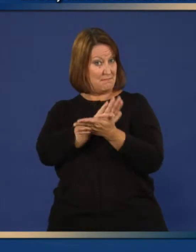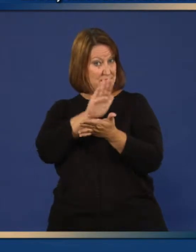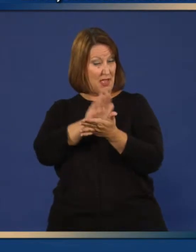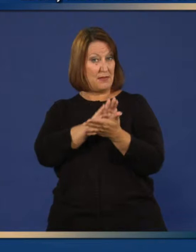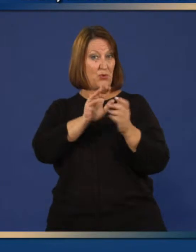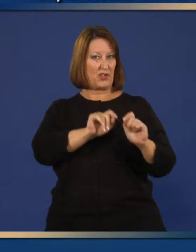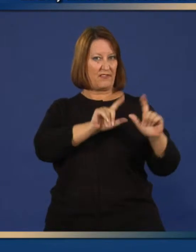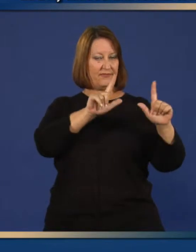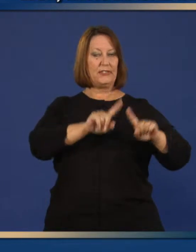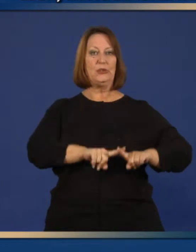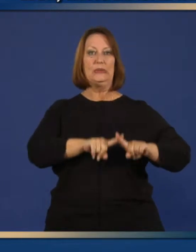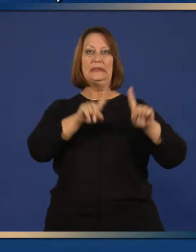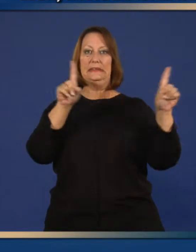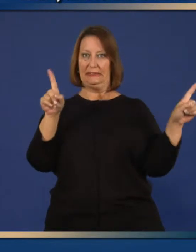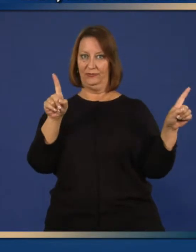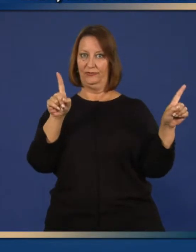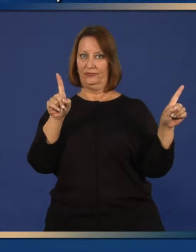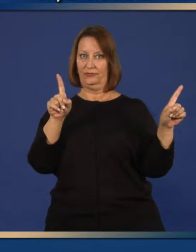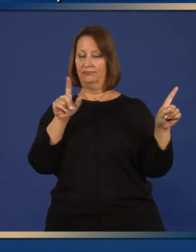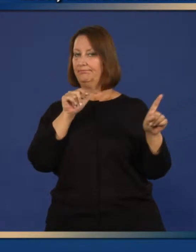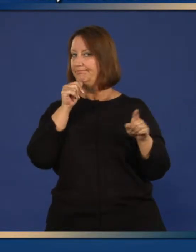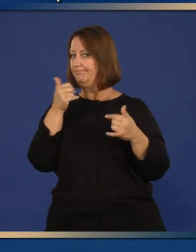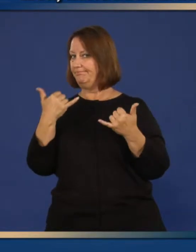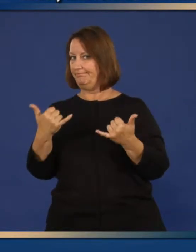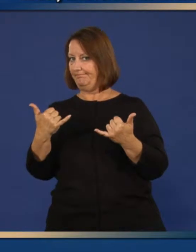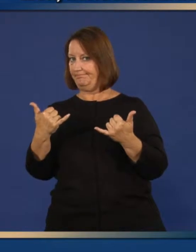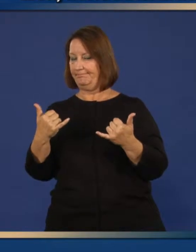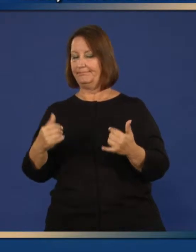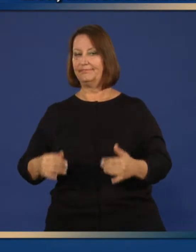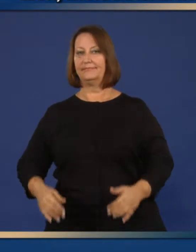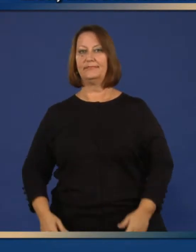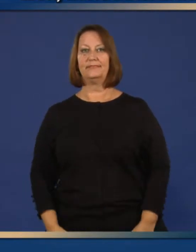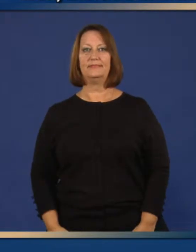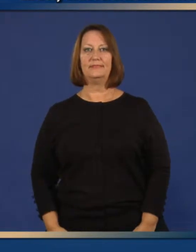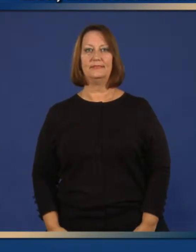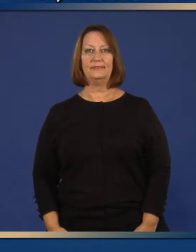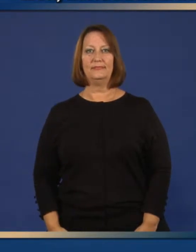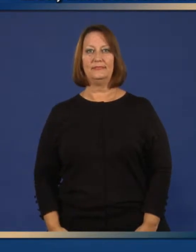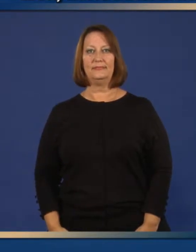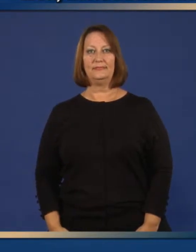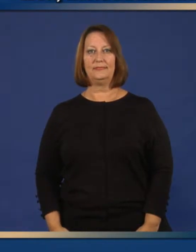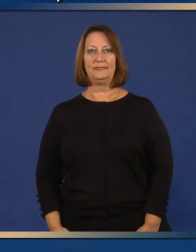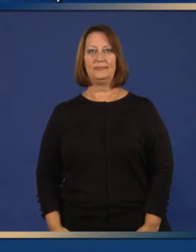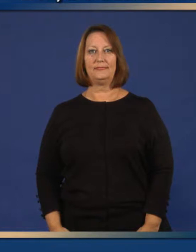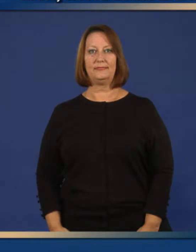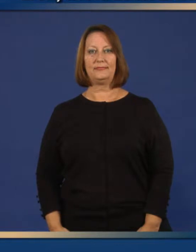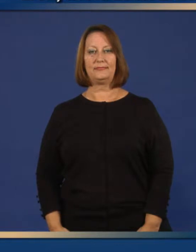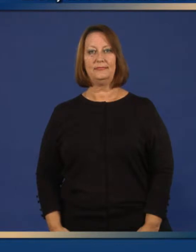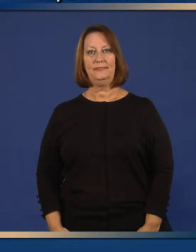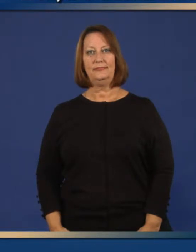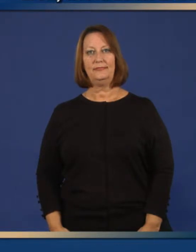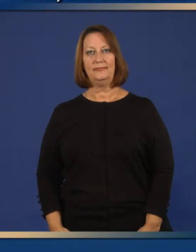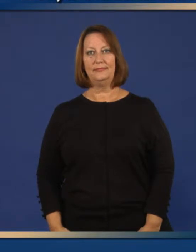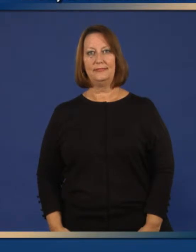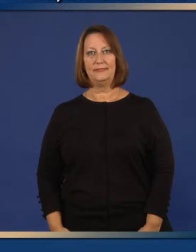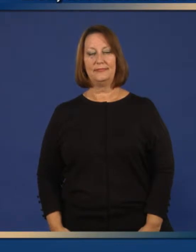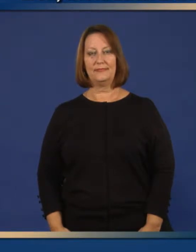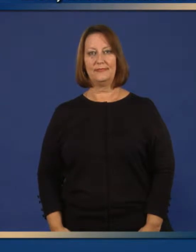This vaccine is described in a separate vaccine information statement.